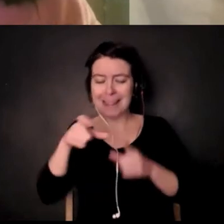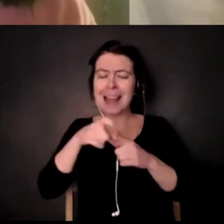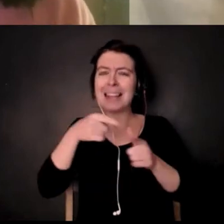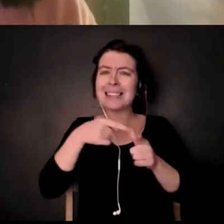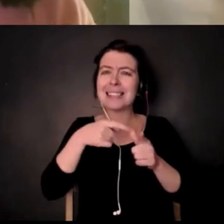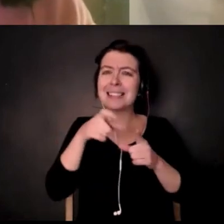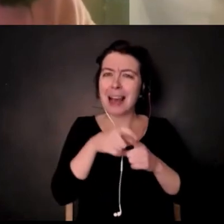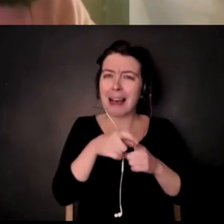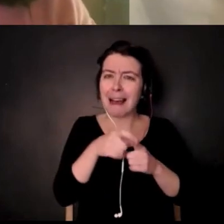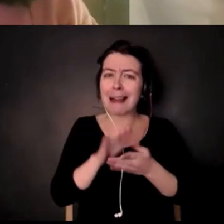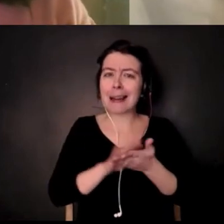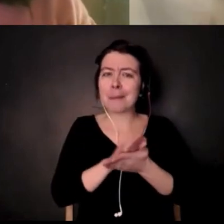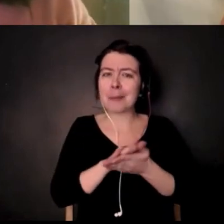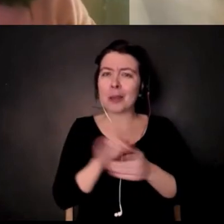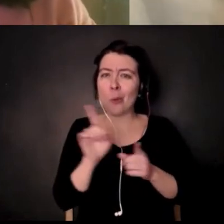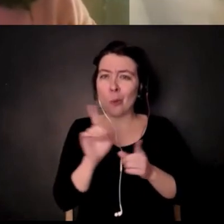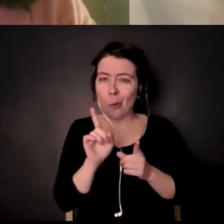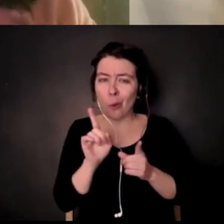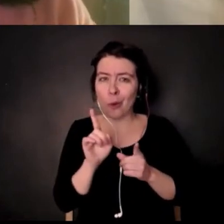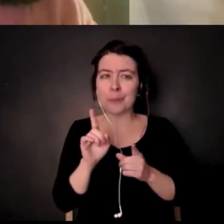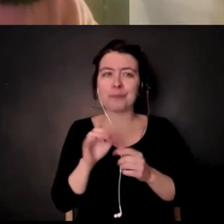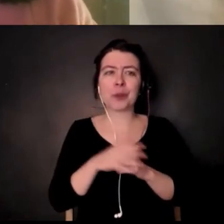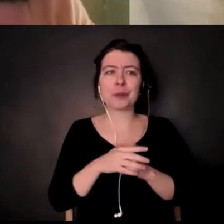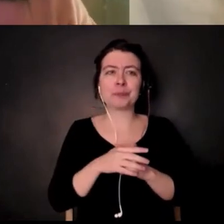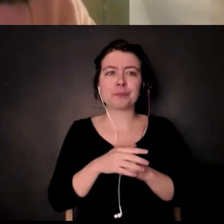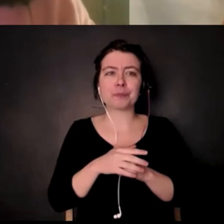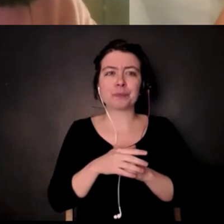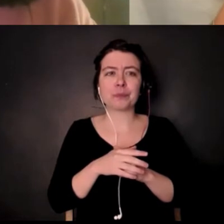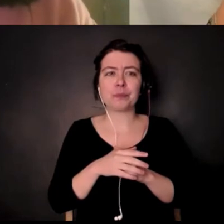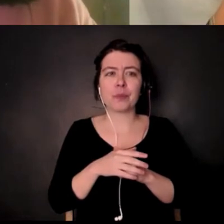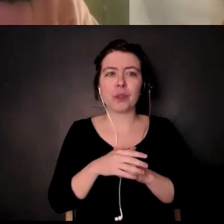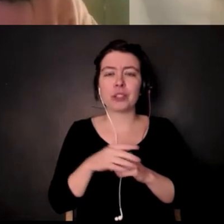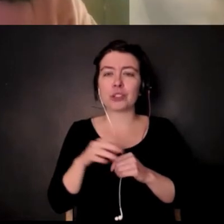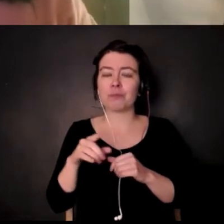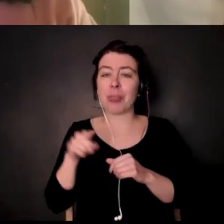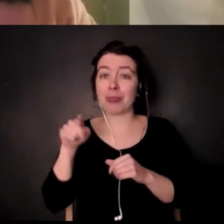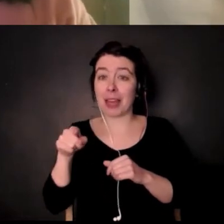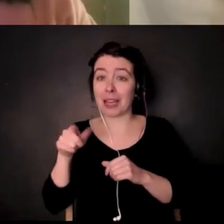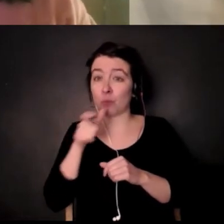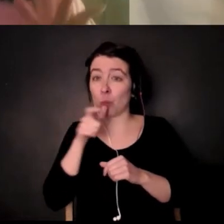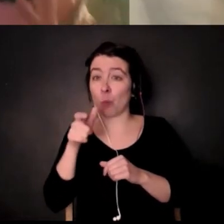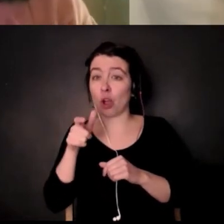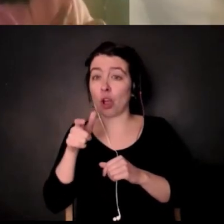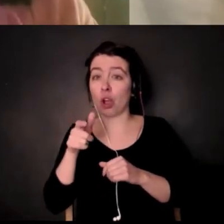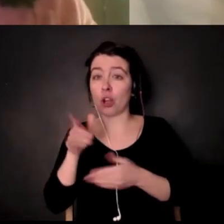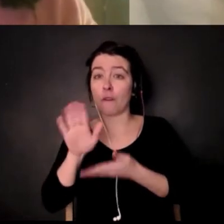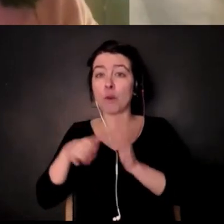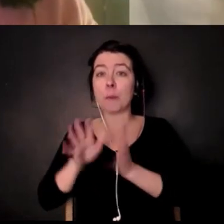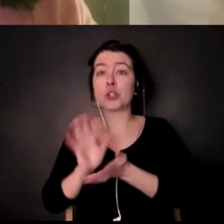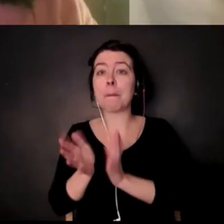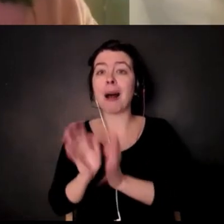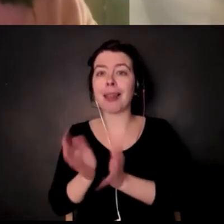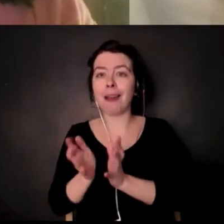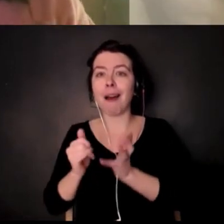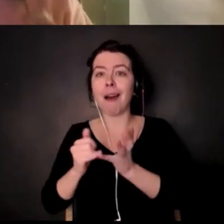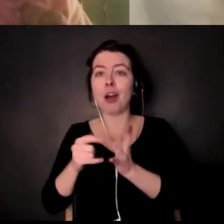brought into the conversation. And Dad is a Somali term. It is, and this is a bad